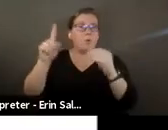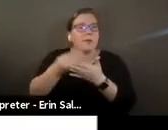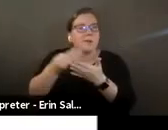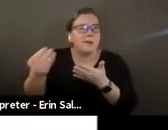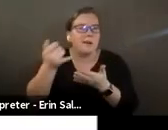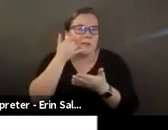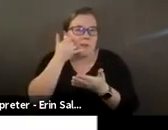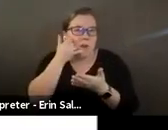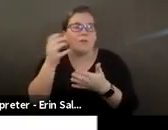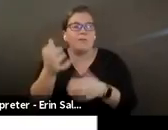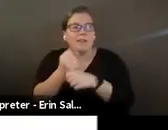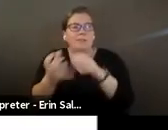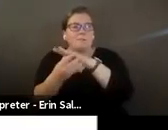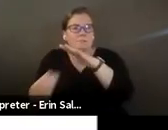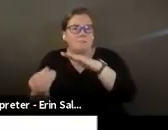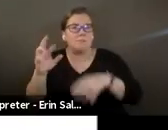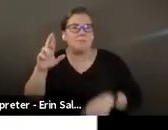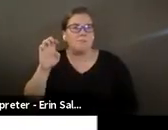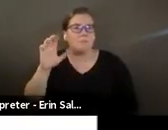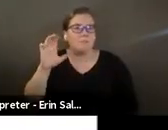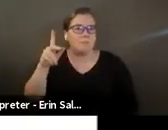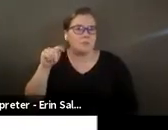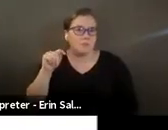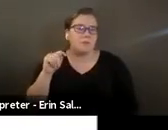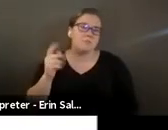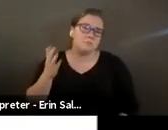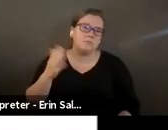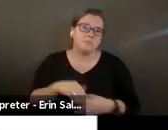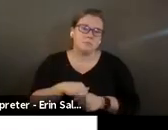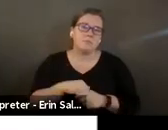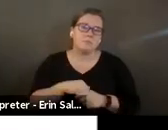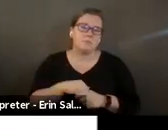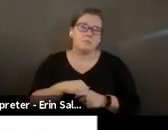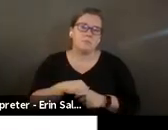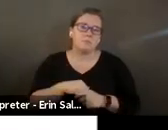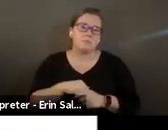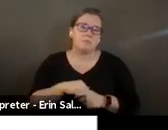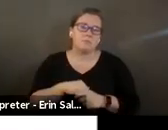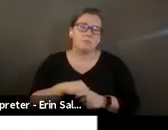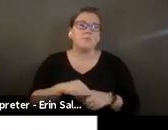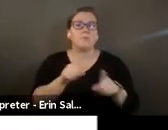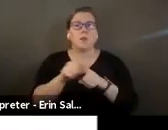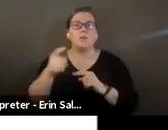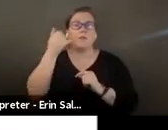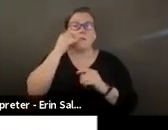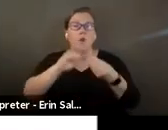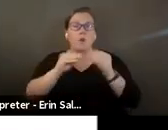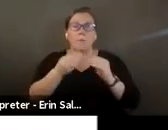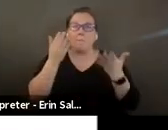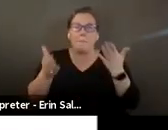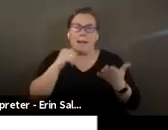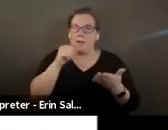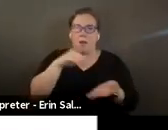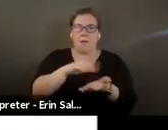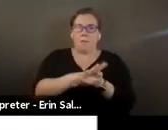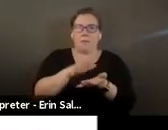to get a copy of the receipt. And also the phone number may or may not be on